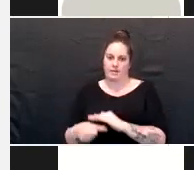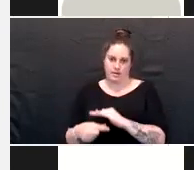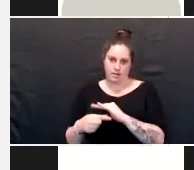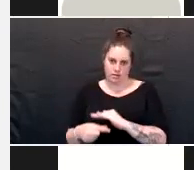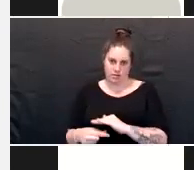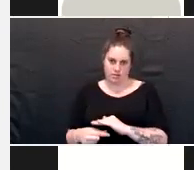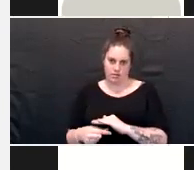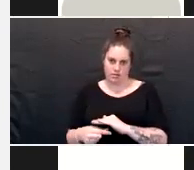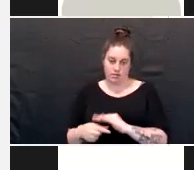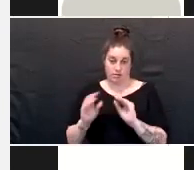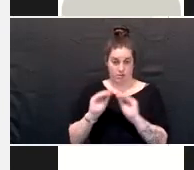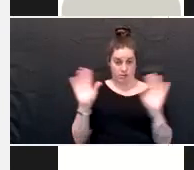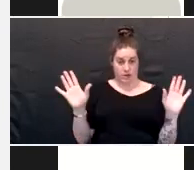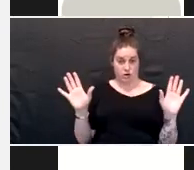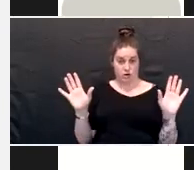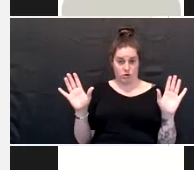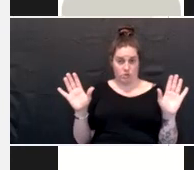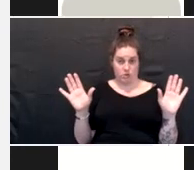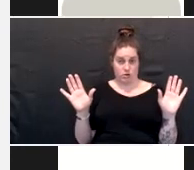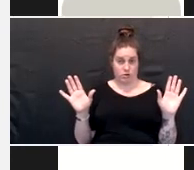Okay? All right.